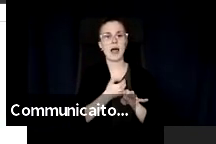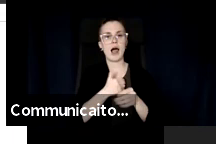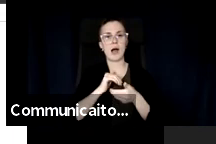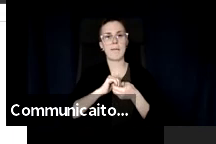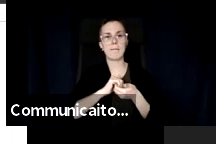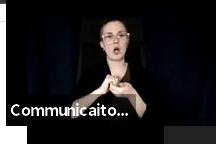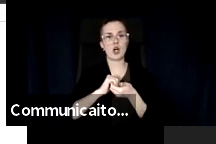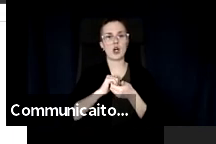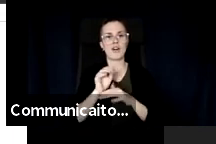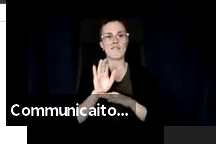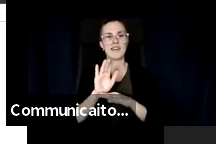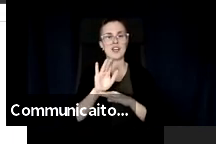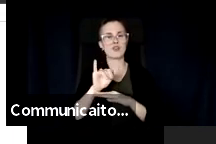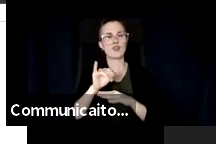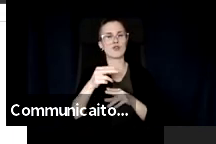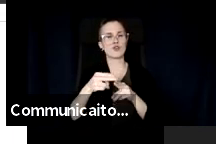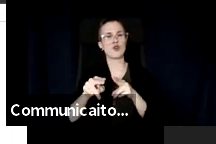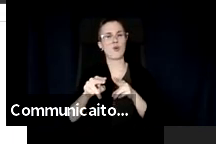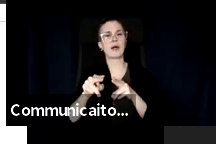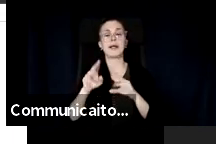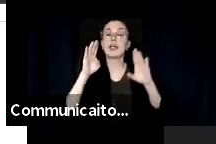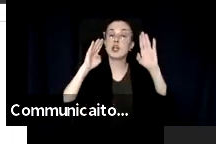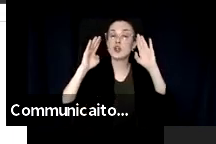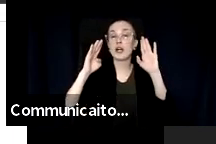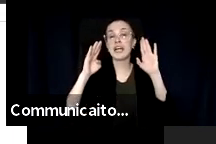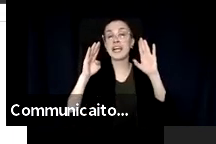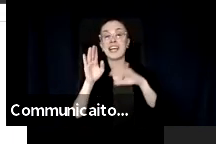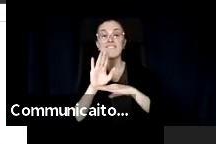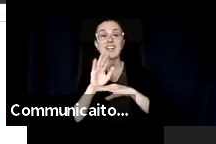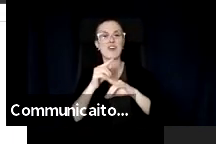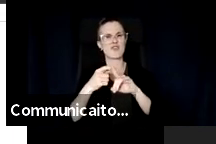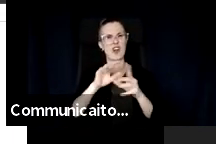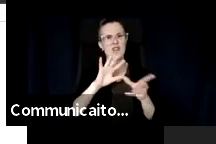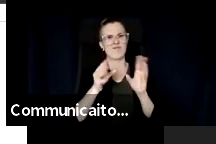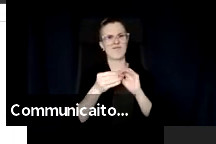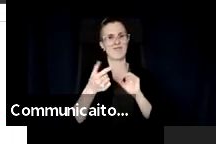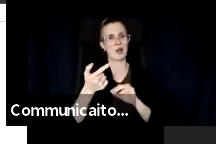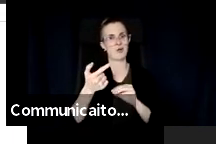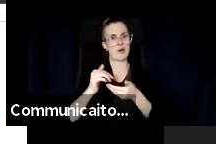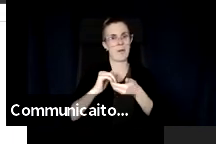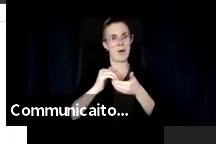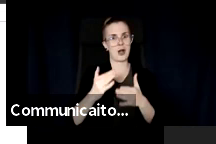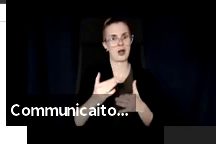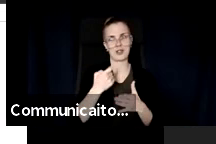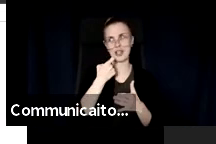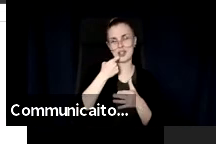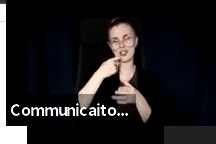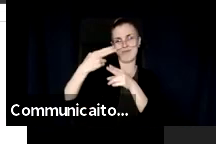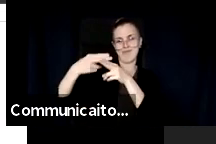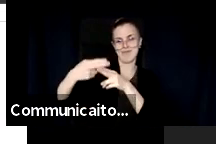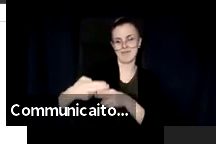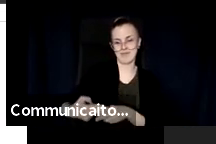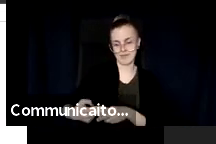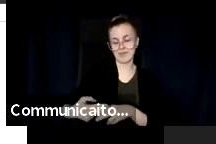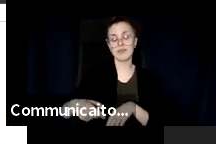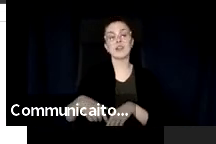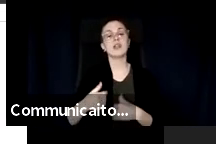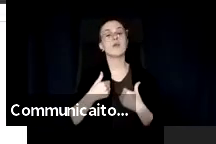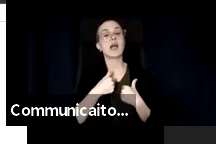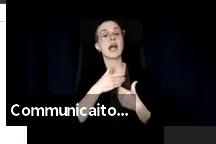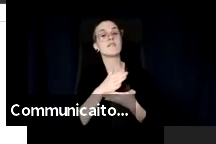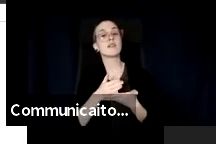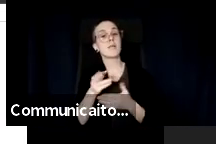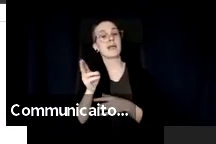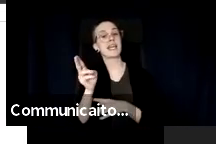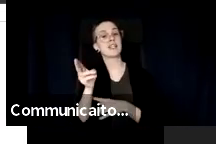These are short greeting videos from the 21 partners that I had just mentioned. And then we have some historic footage